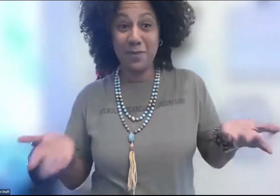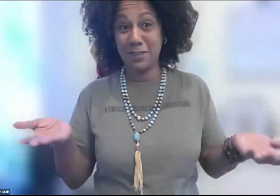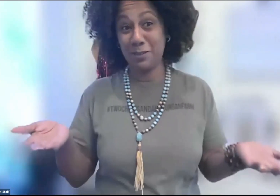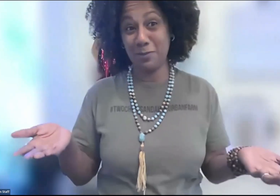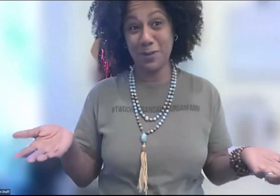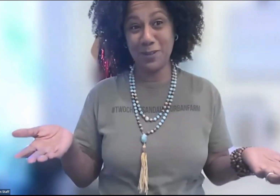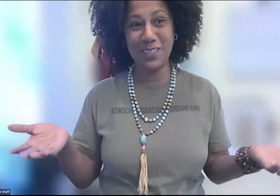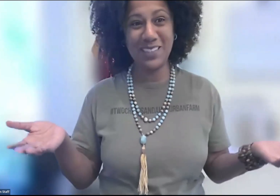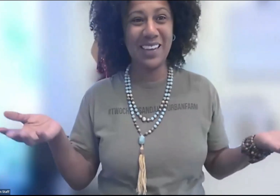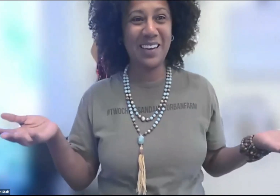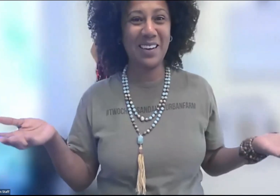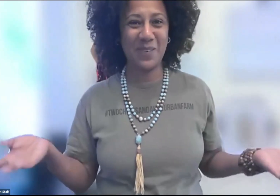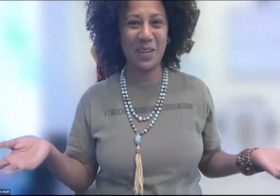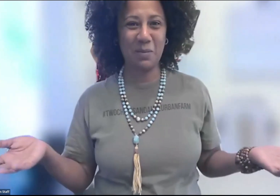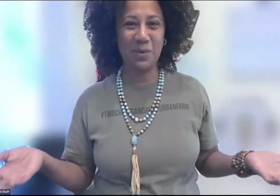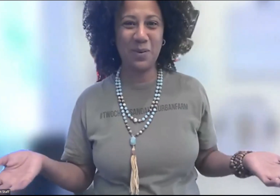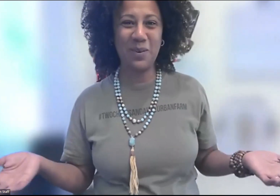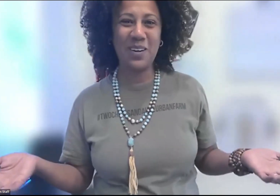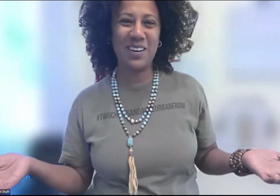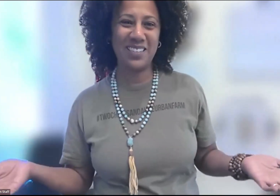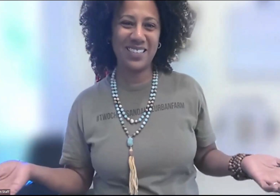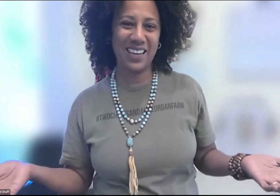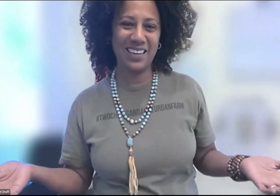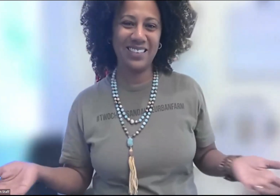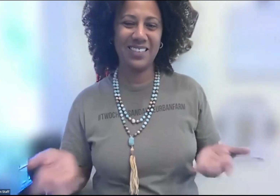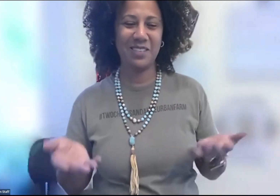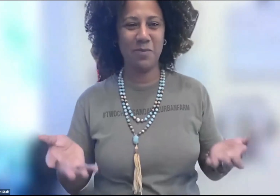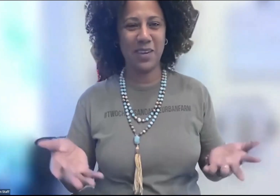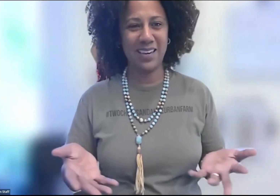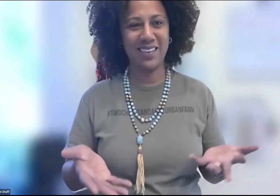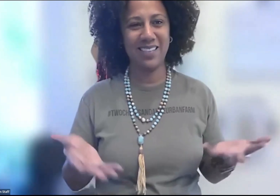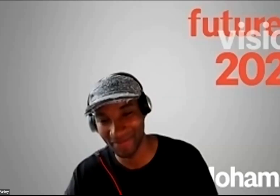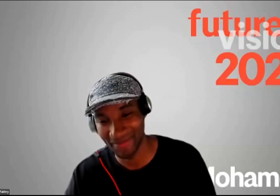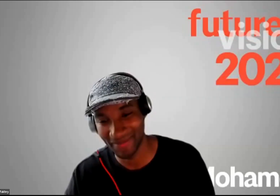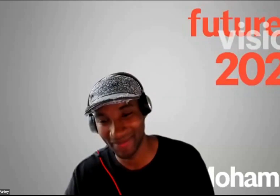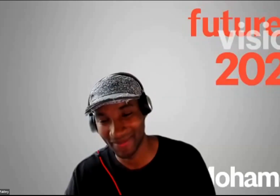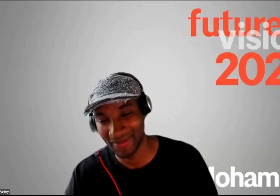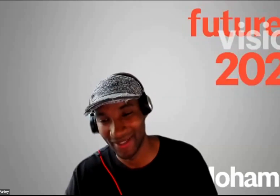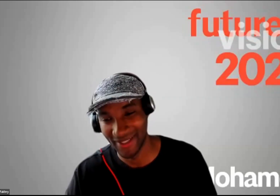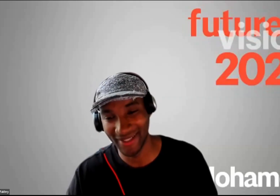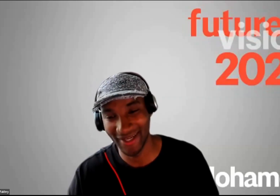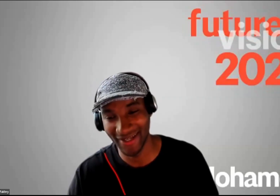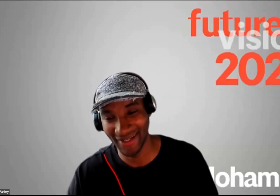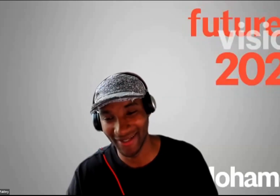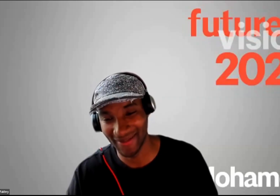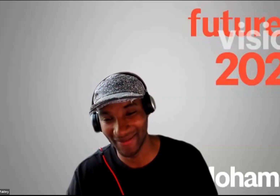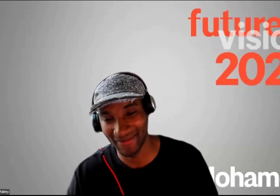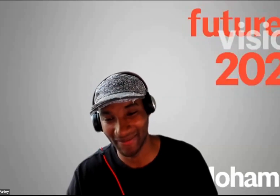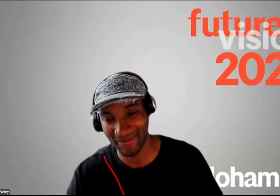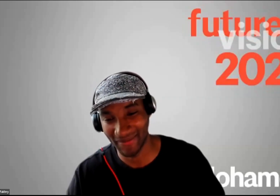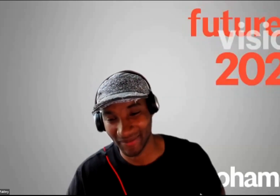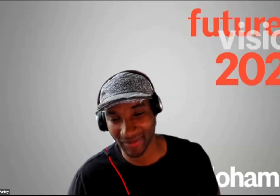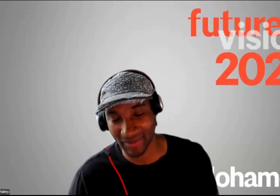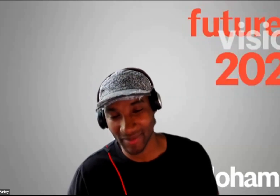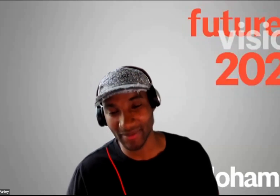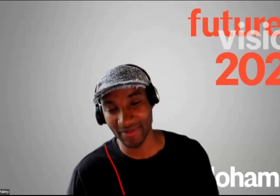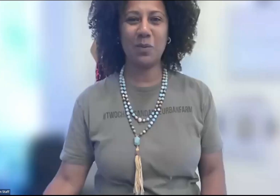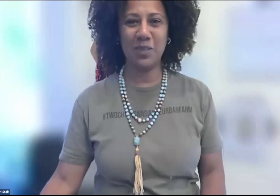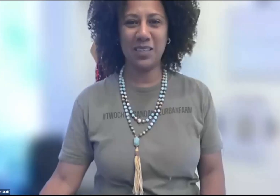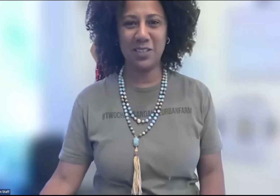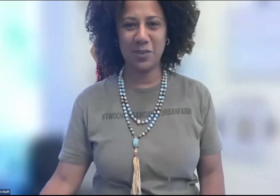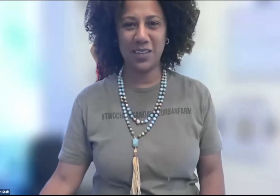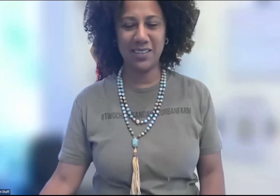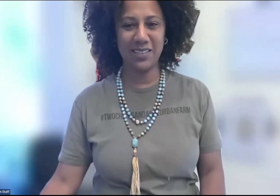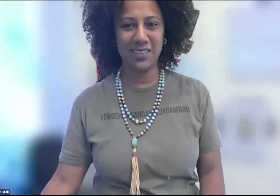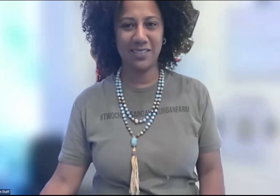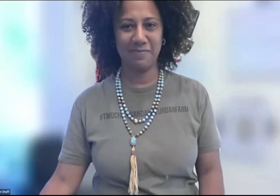have interpreters available on site to make conversations accessible to everyone. So